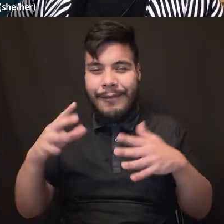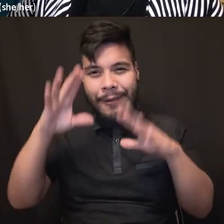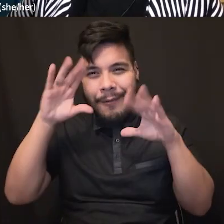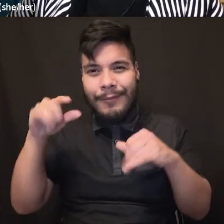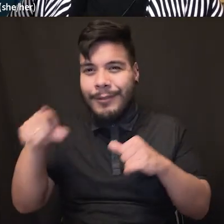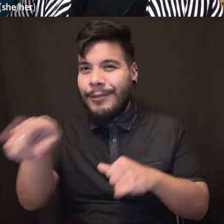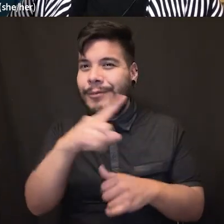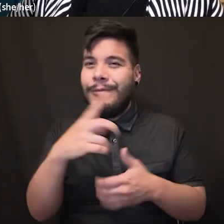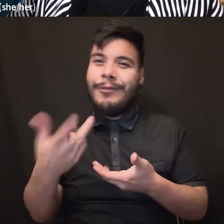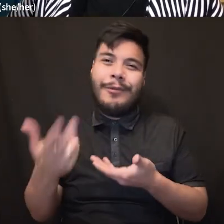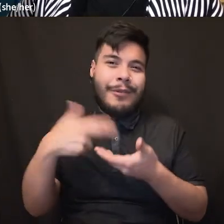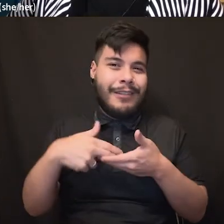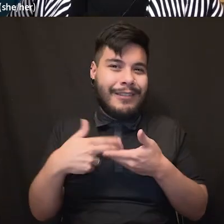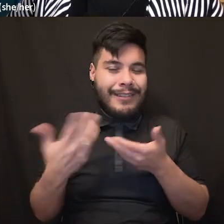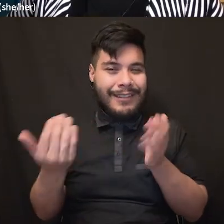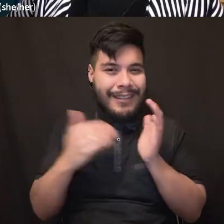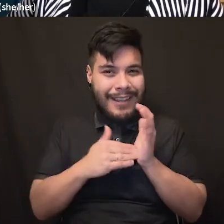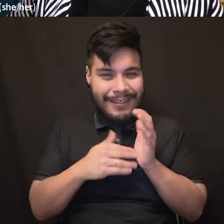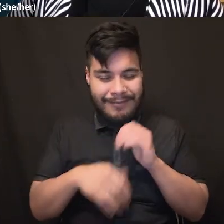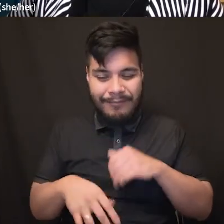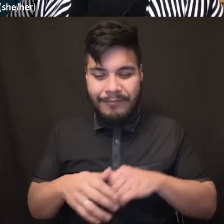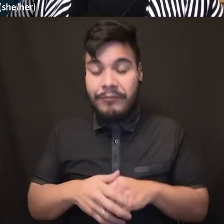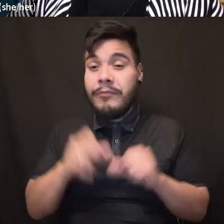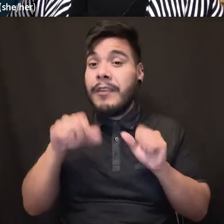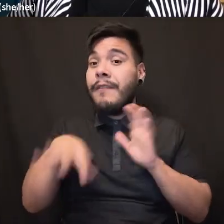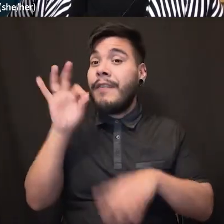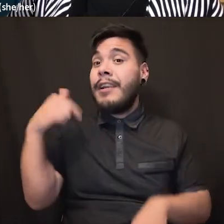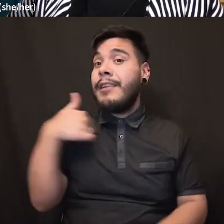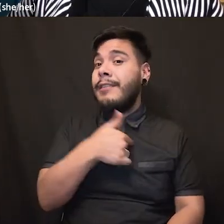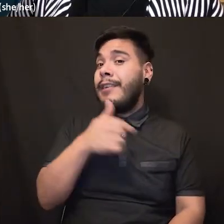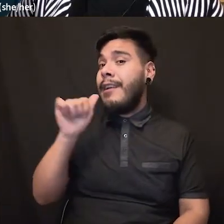will join us for more of them. You can find us at